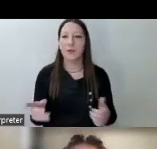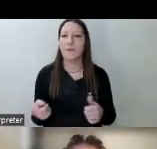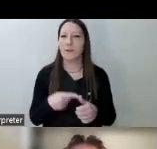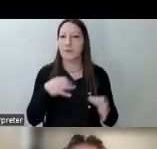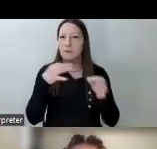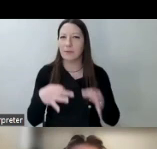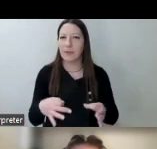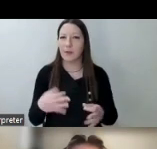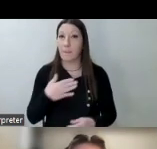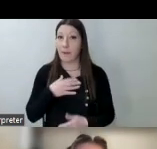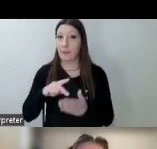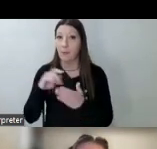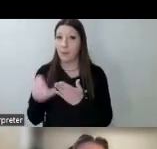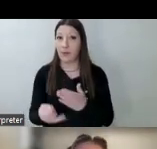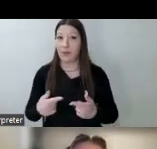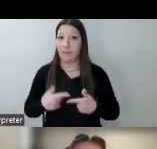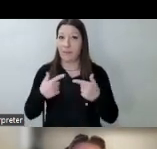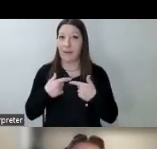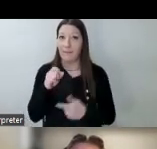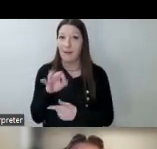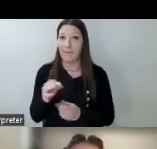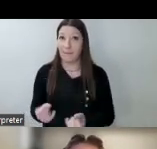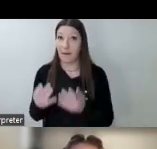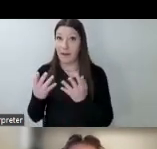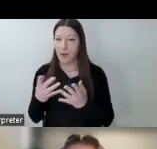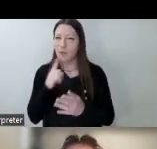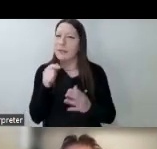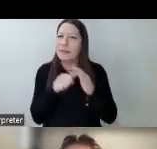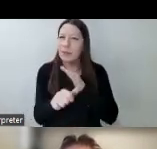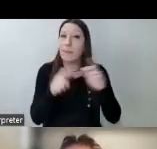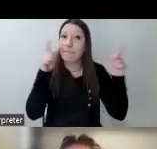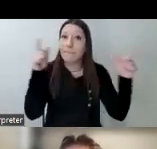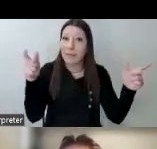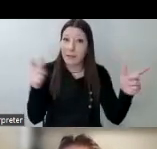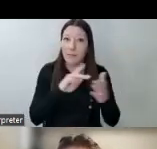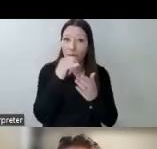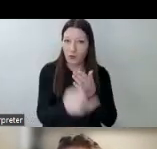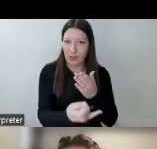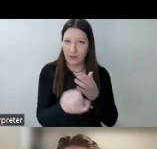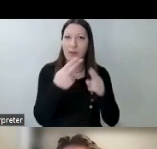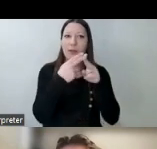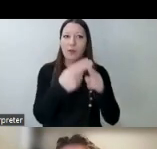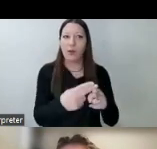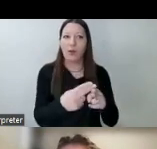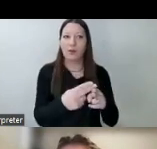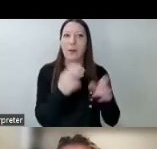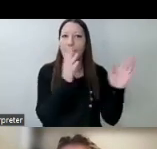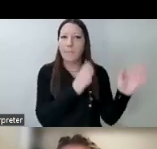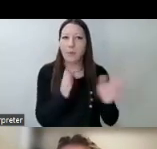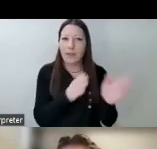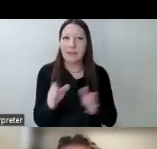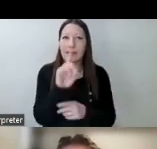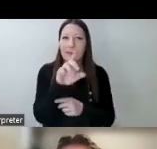Bruno touched on a little bit. The work I'm doing here is part of a SSHRC-funded project titled Mobilizing Disability Survival Skills